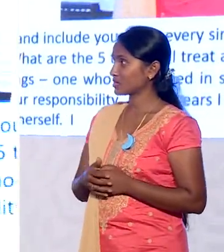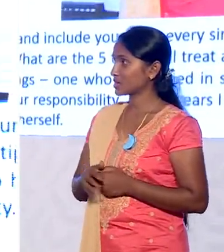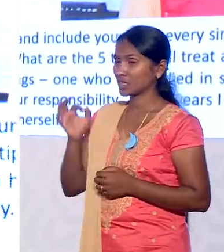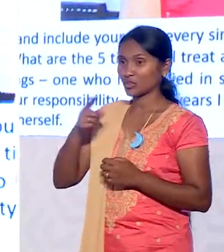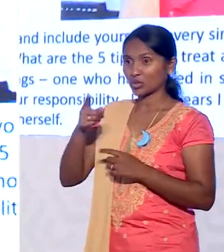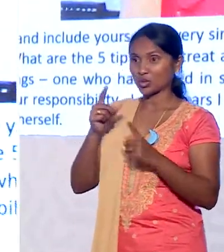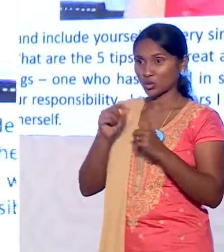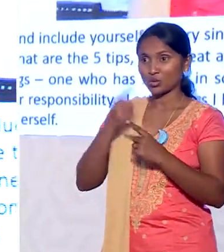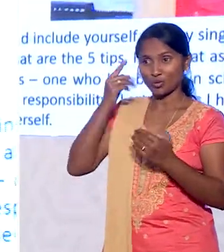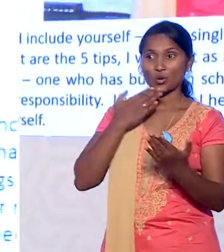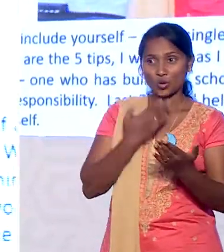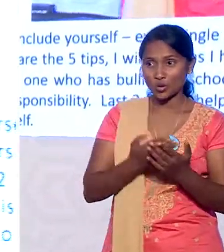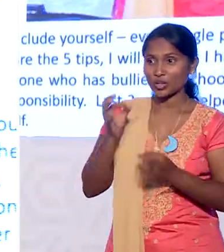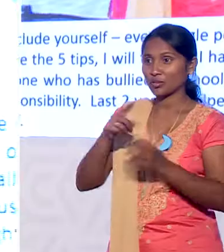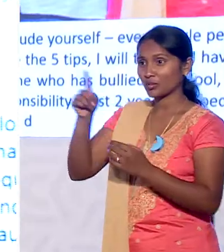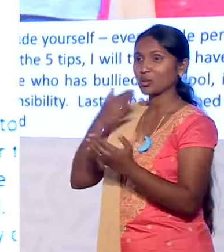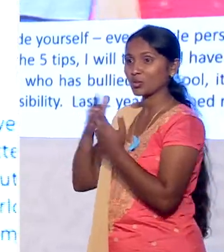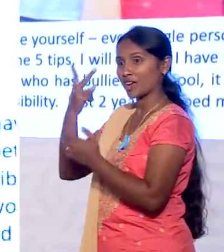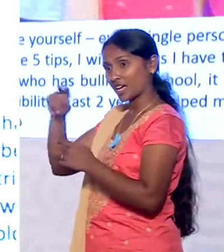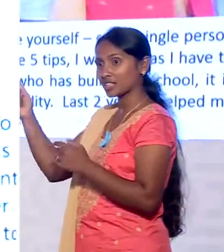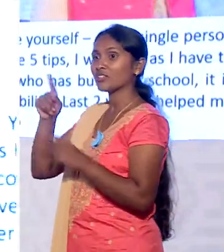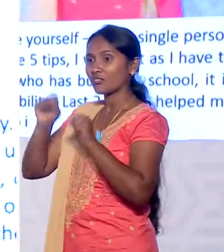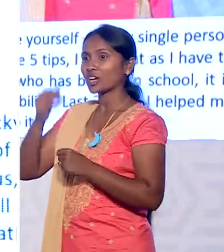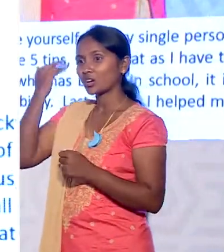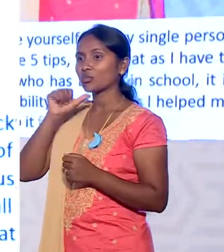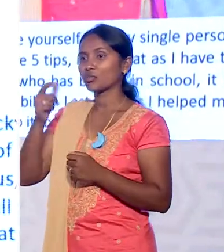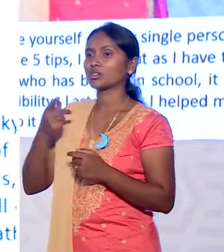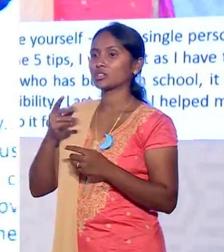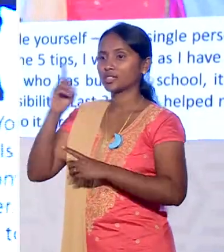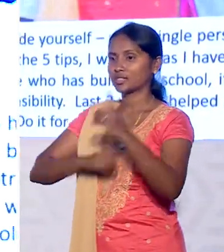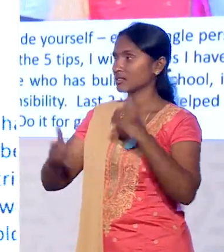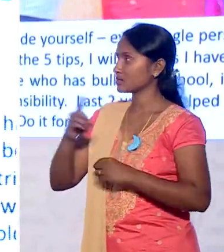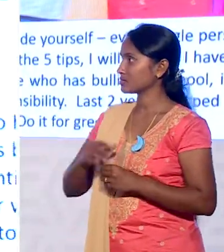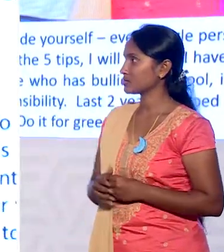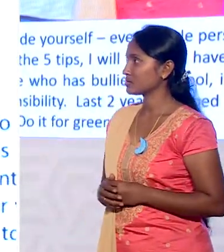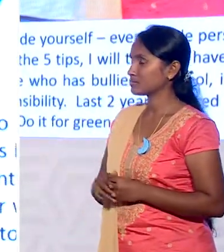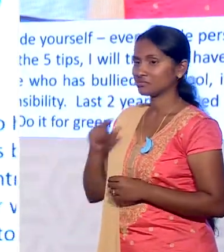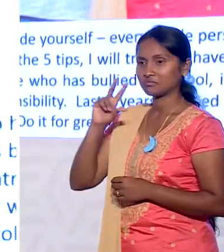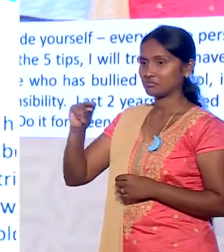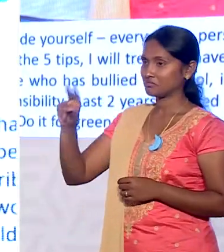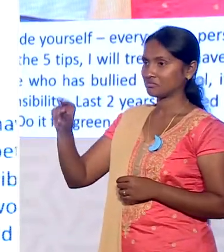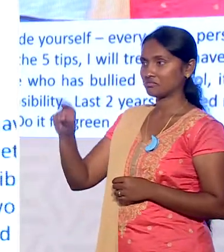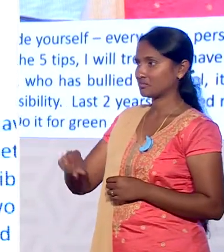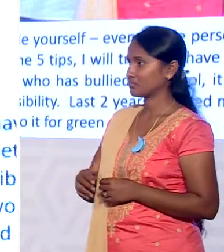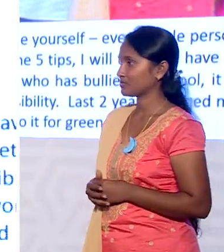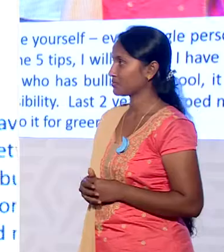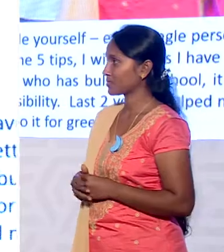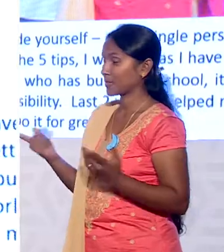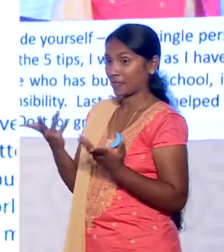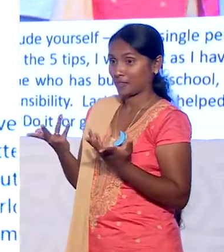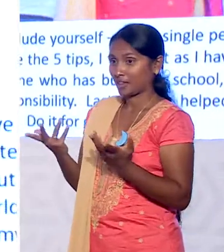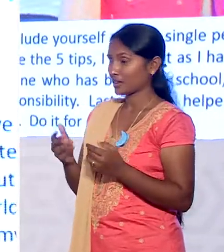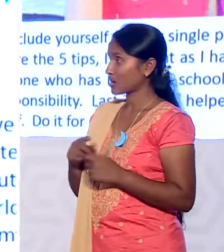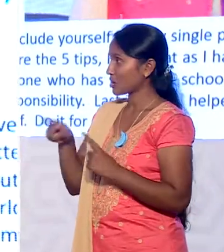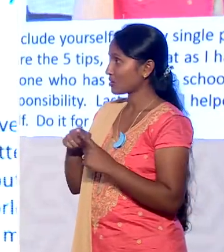green, and if they can do it for gender, why can't we not do it for disability? No, Caroline, no, no, no. And the crazy thing about that dream